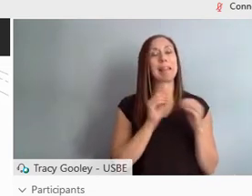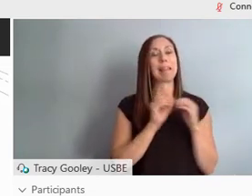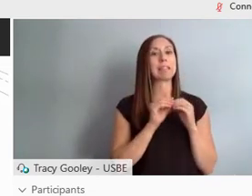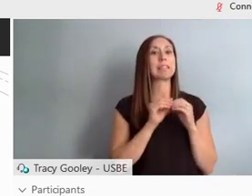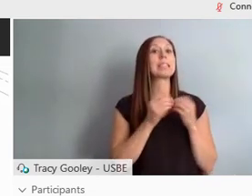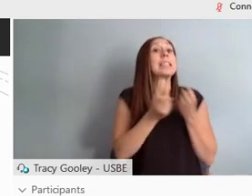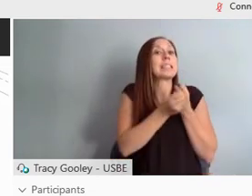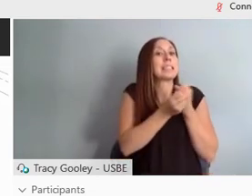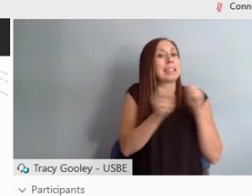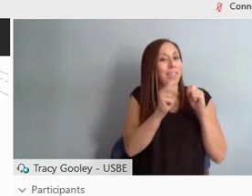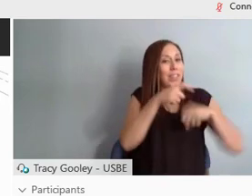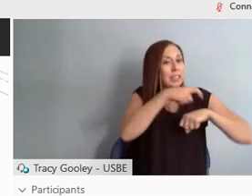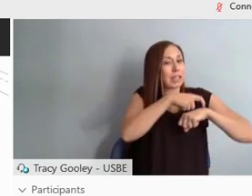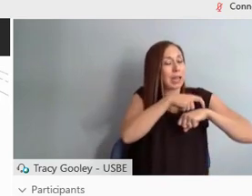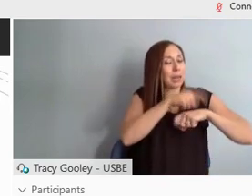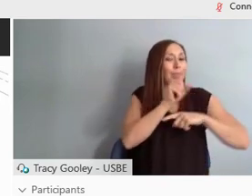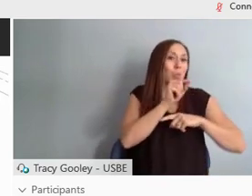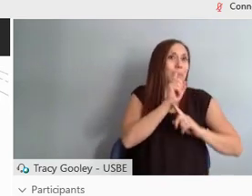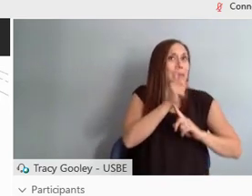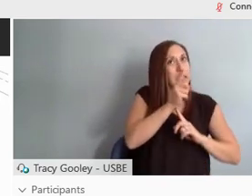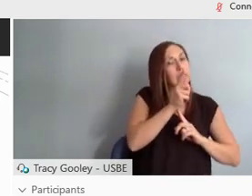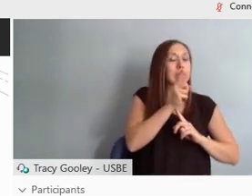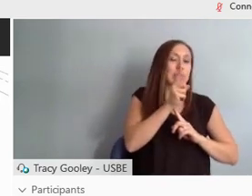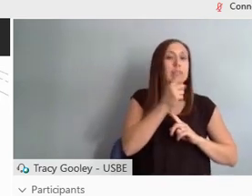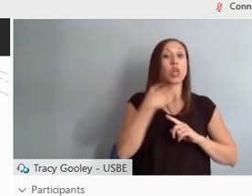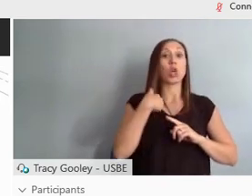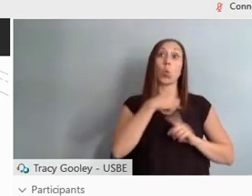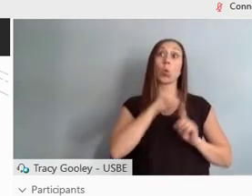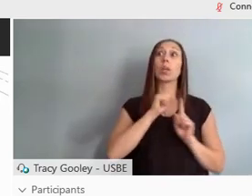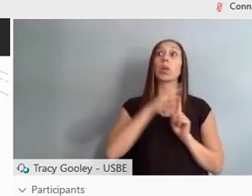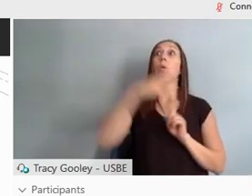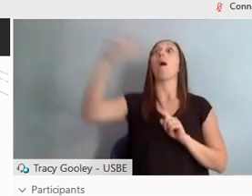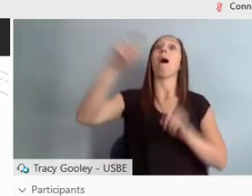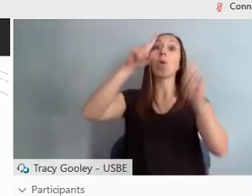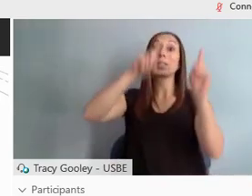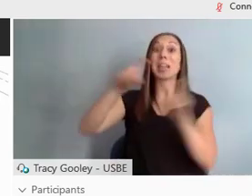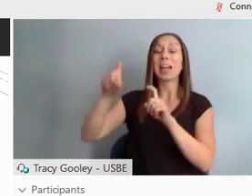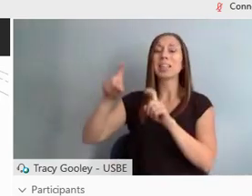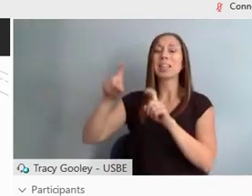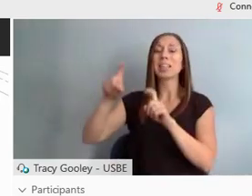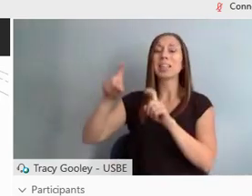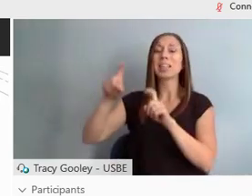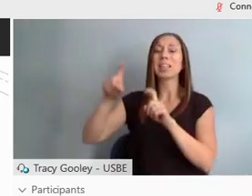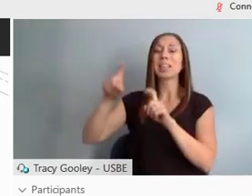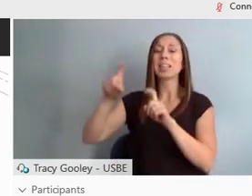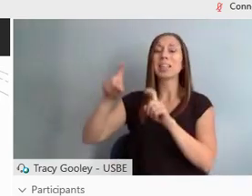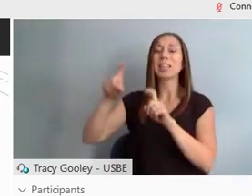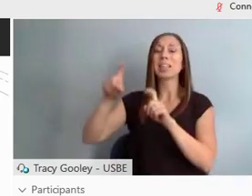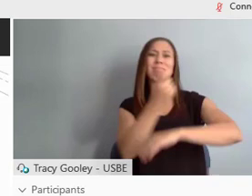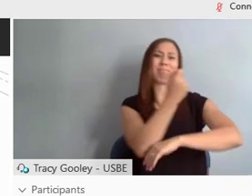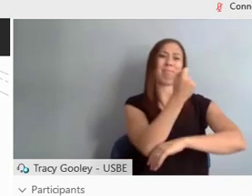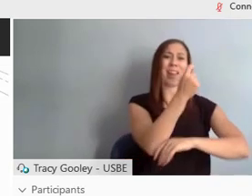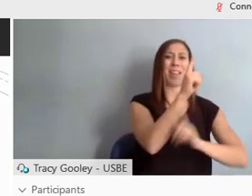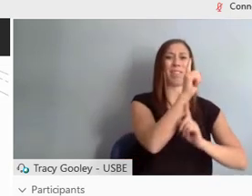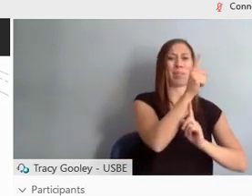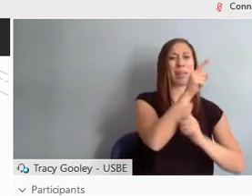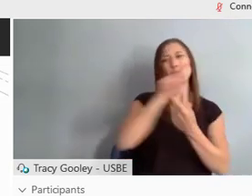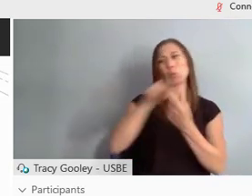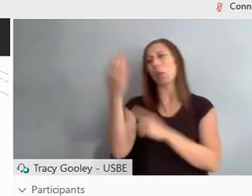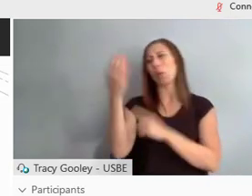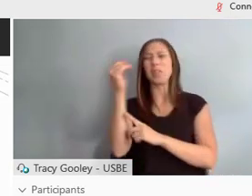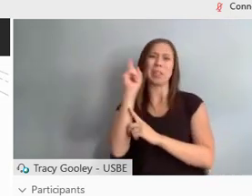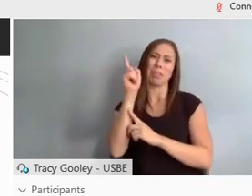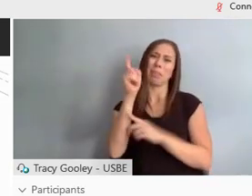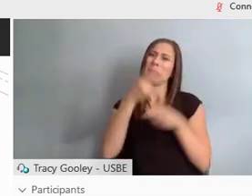estimate. Most of the, when we went out and piloted testing, most of the tests took anywhere from like 11 to 15